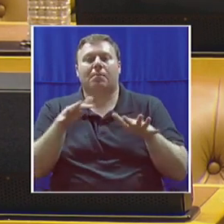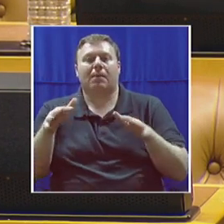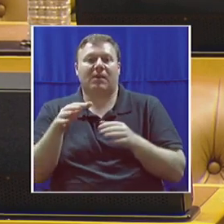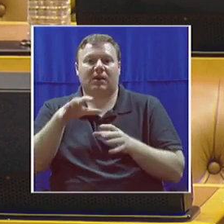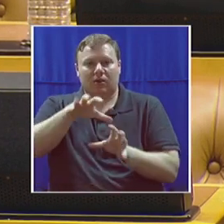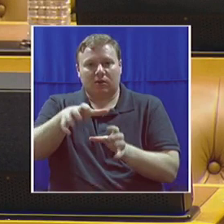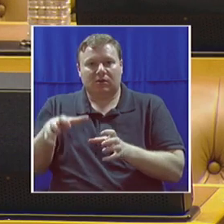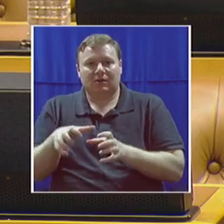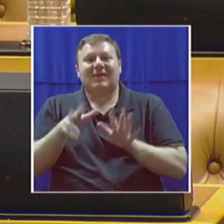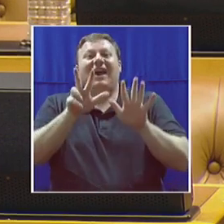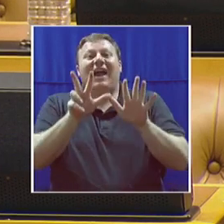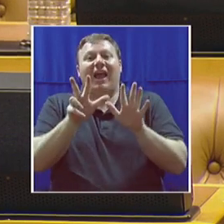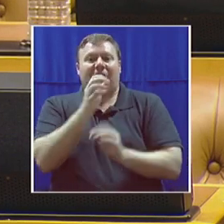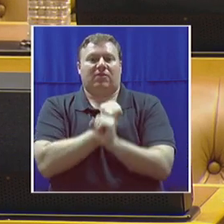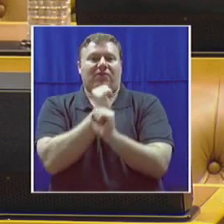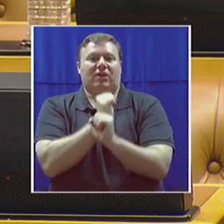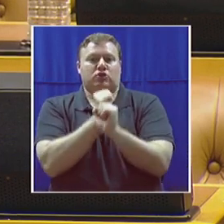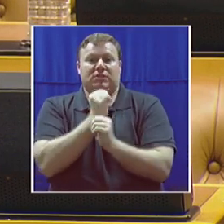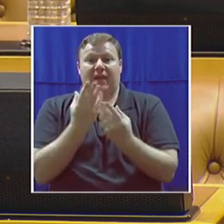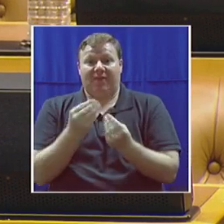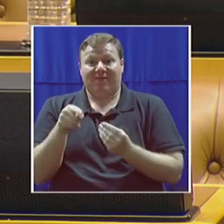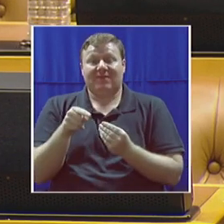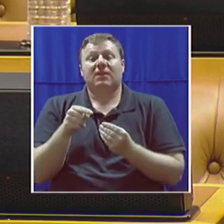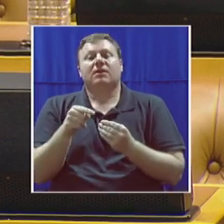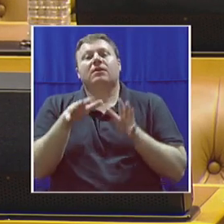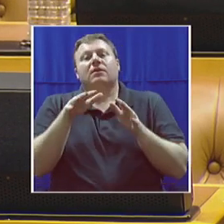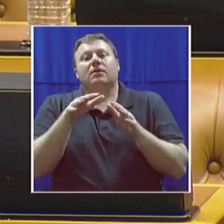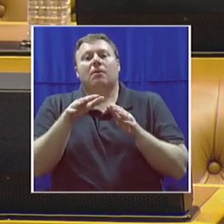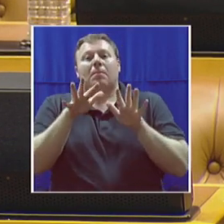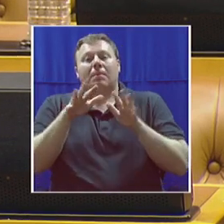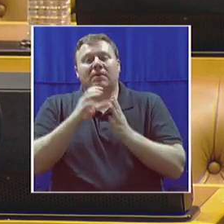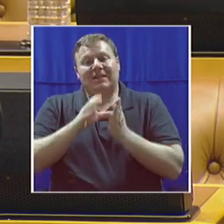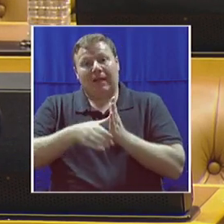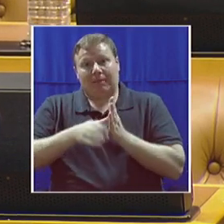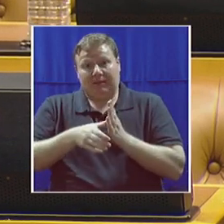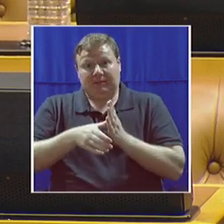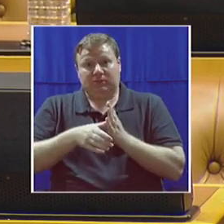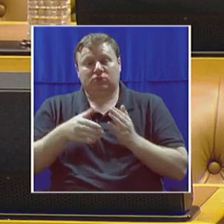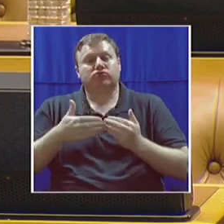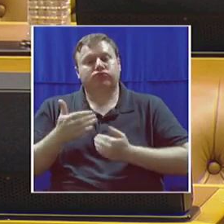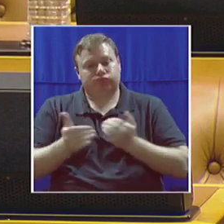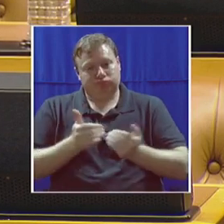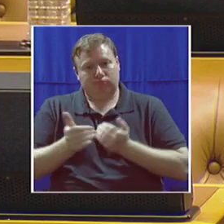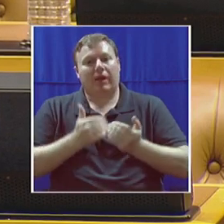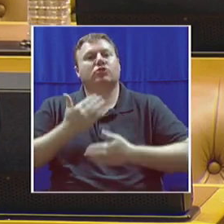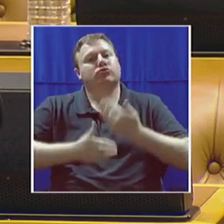provinces strictly which are run by the people with disabilities so the promotion of the youth entrepreneur